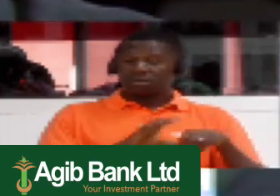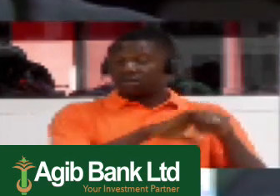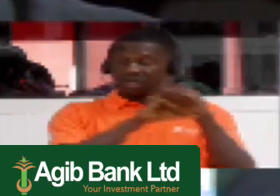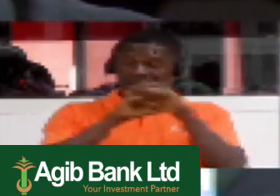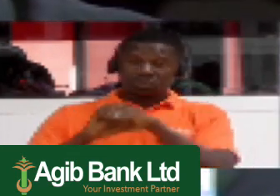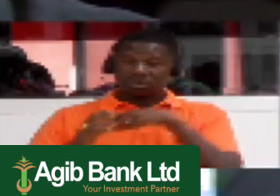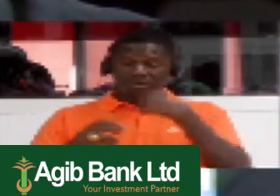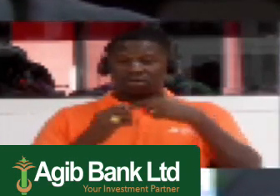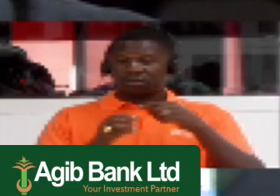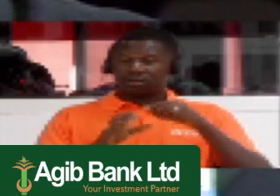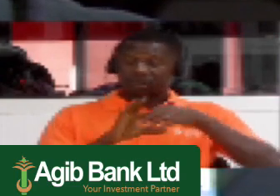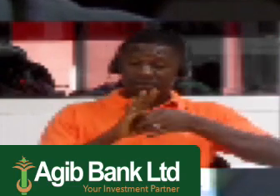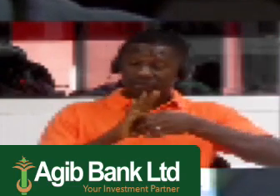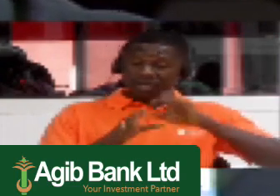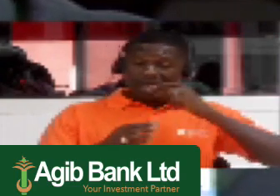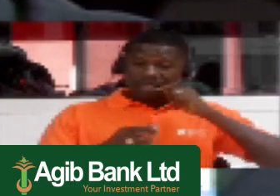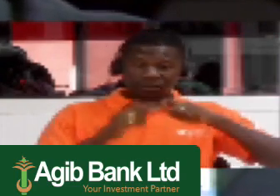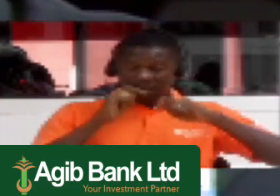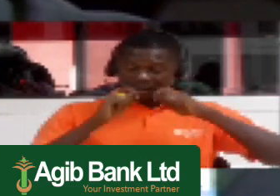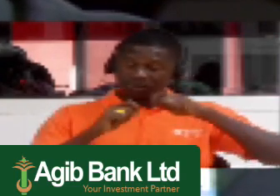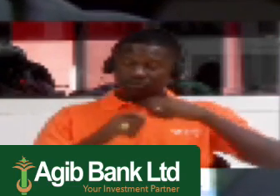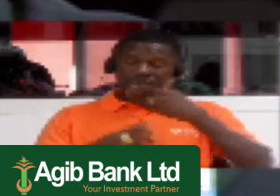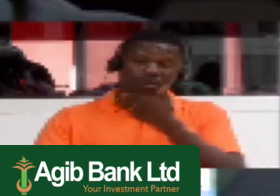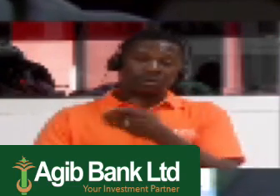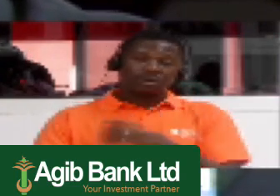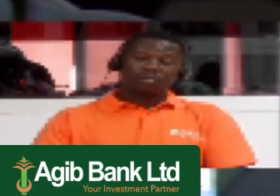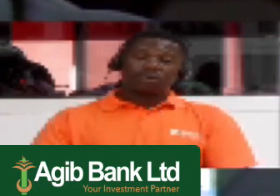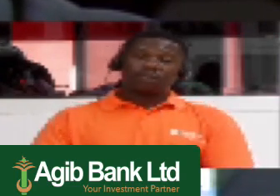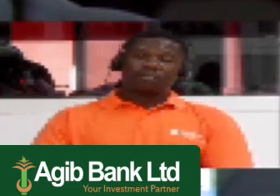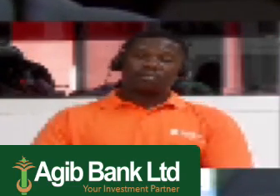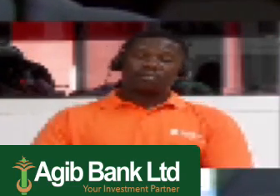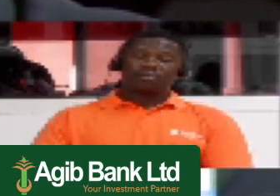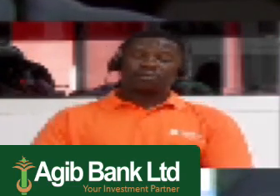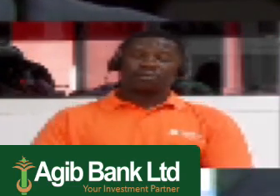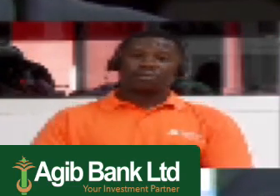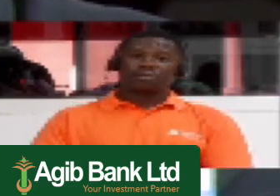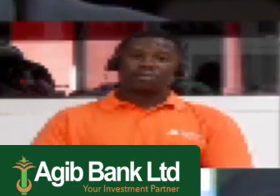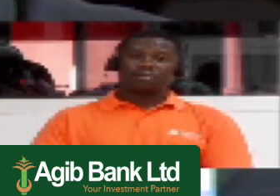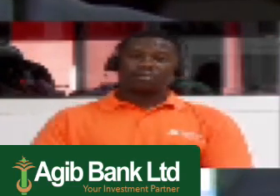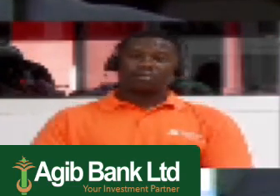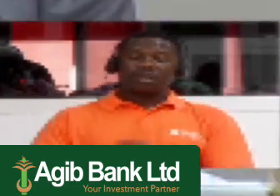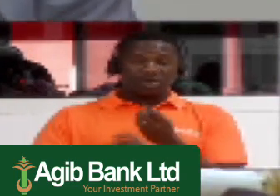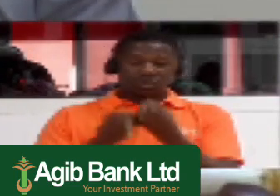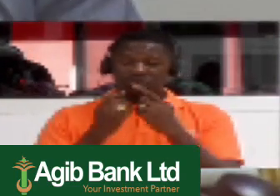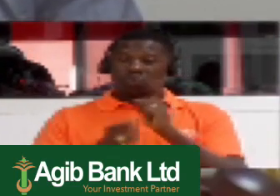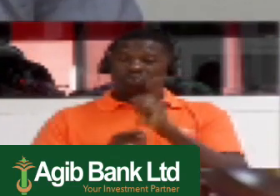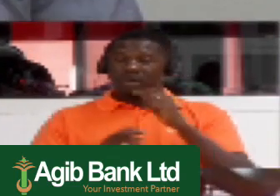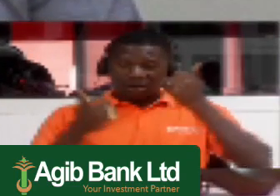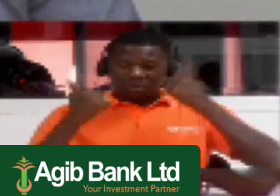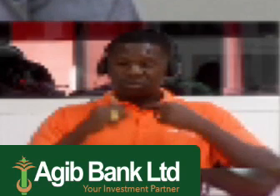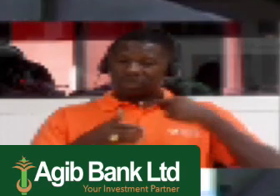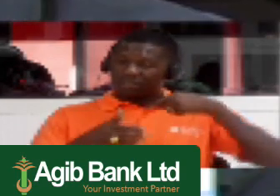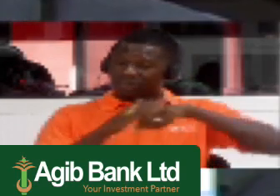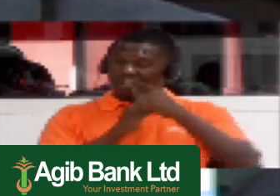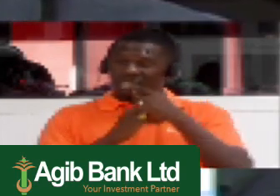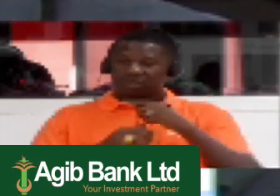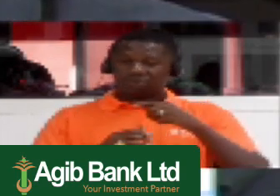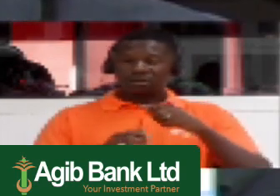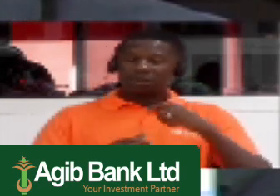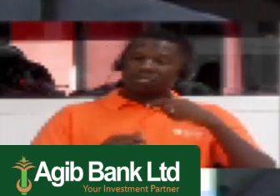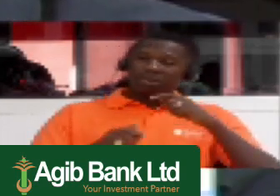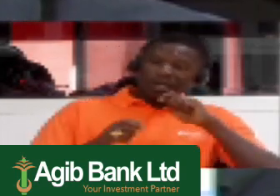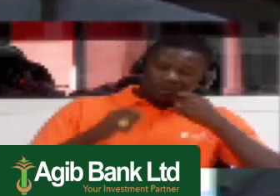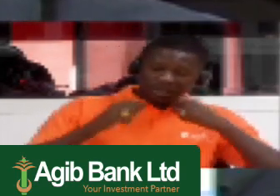Can you tell us what happened during these barbecues? First, if I'm following you, bang, I'll be a barbecue when we're going to be in the barbecue. In